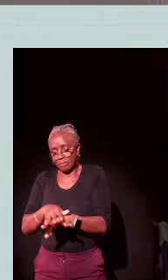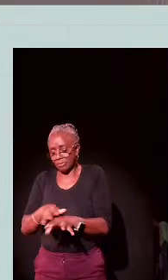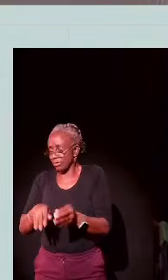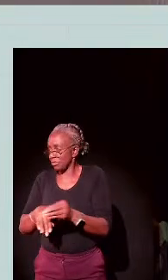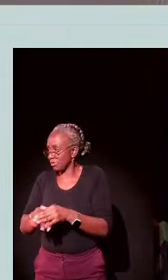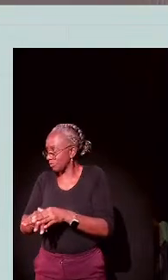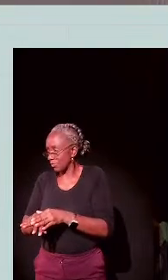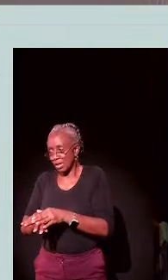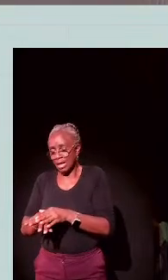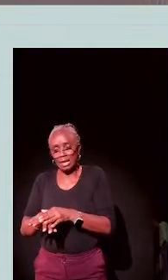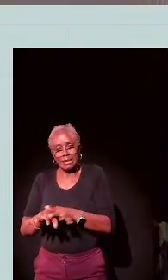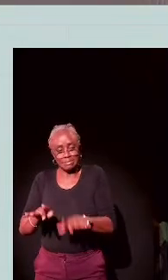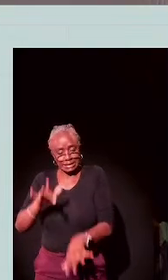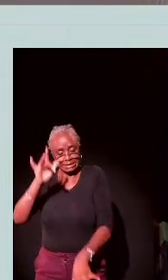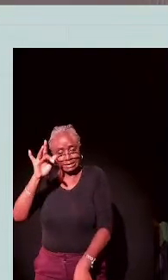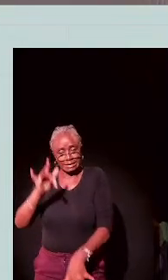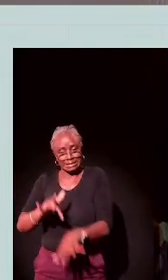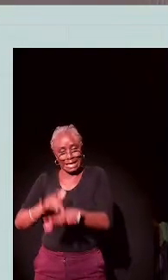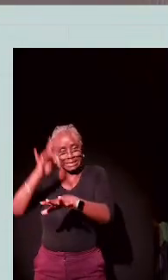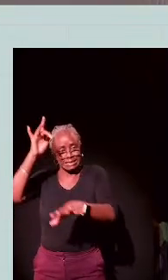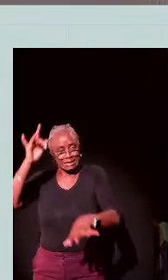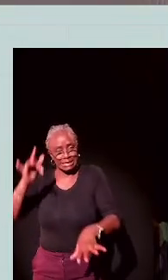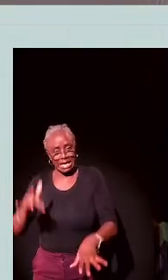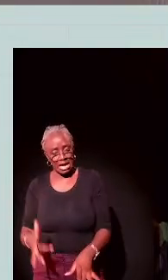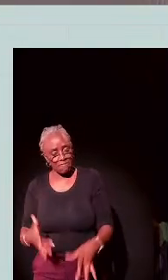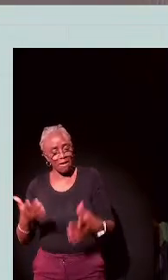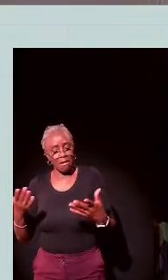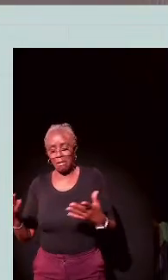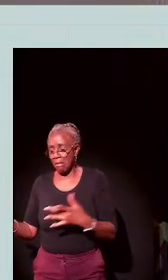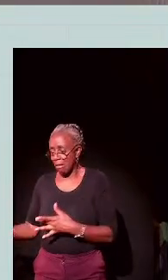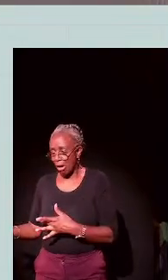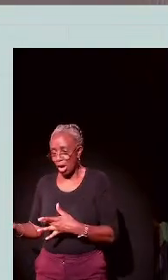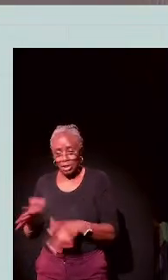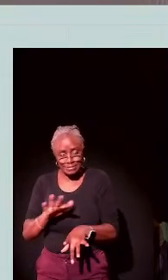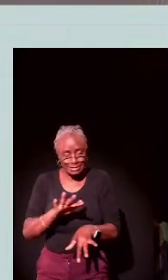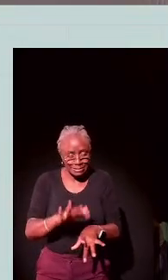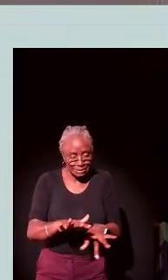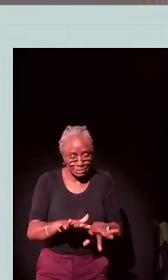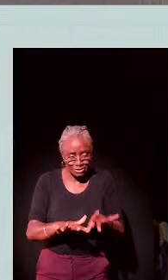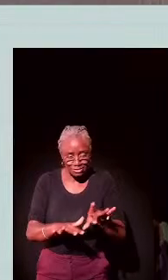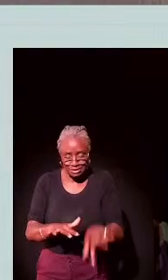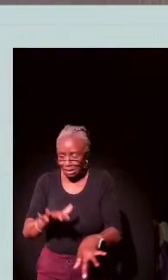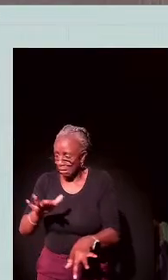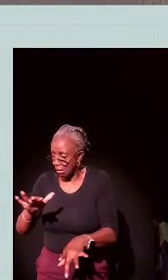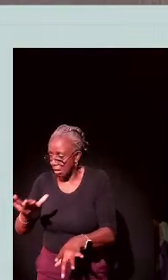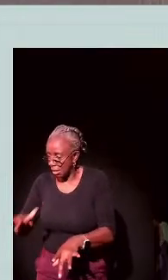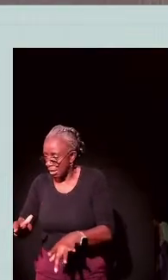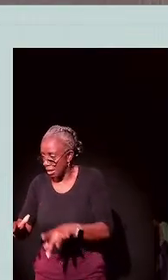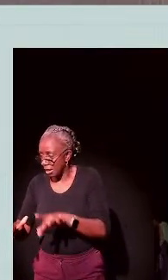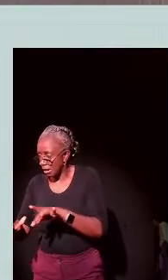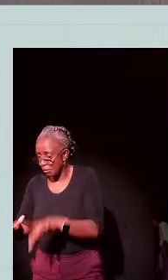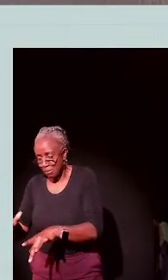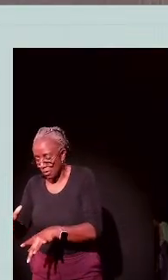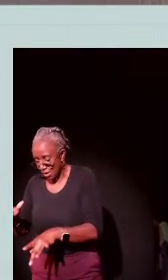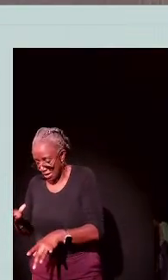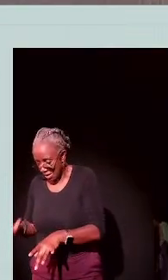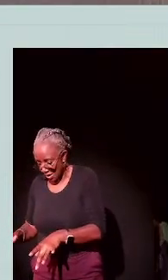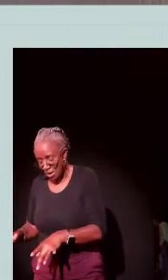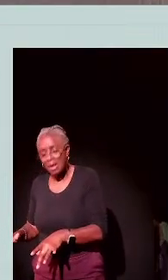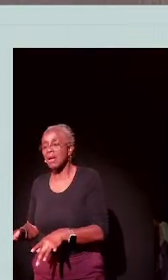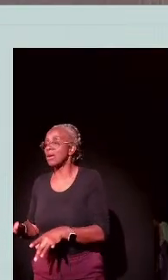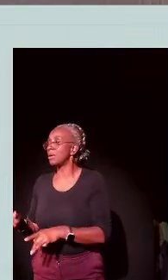are force-sensitive resistors. They kind of sense the amount of force that you're applying against anything. I'm happy to kind of answer more